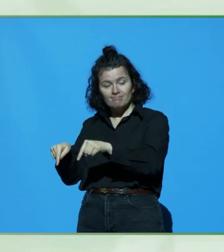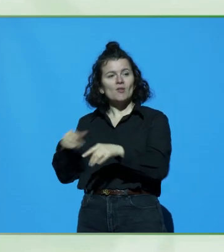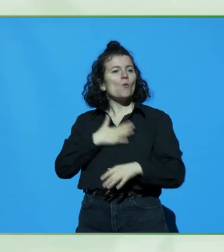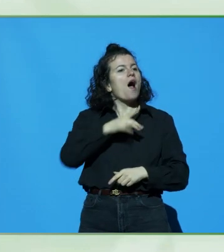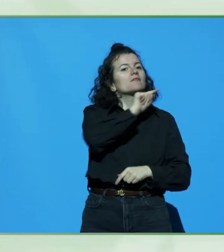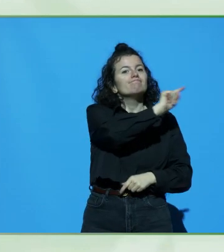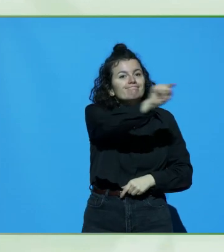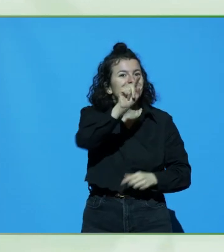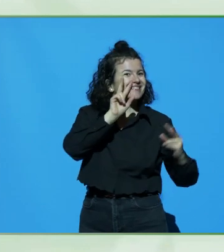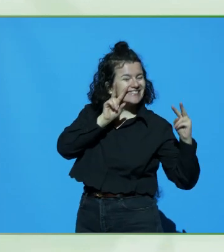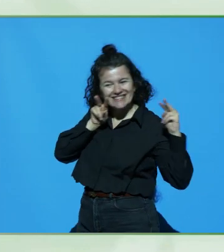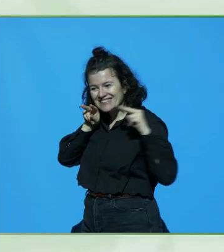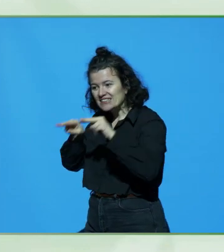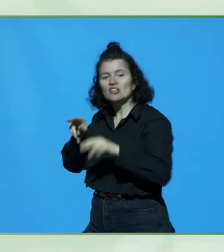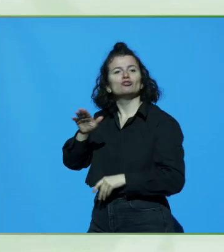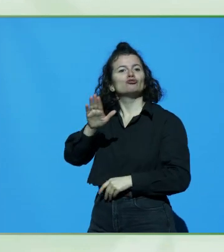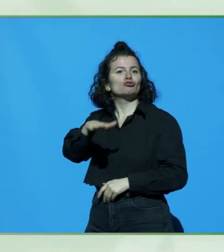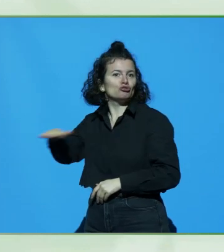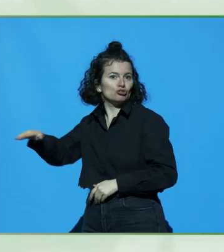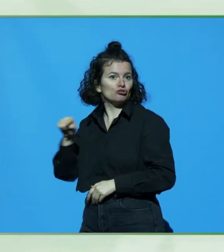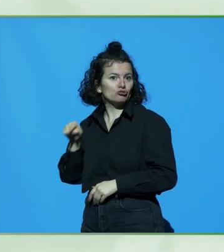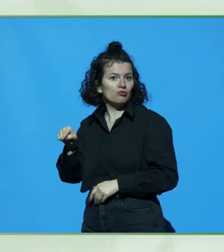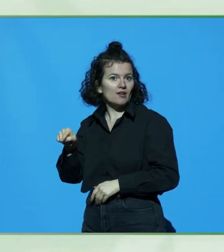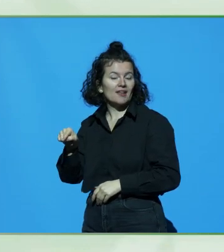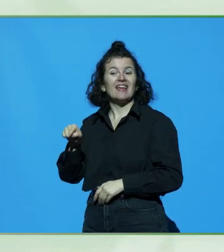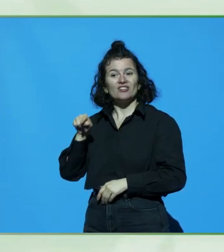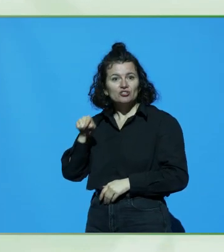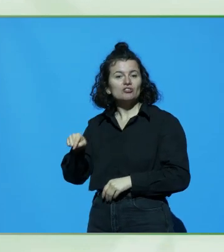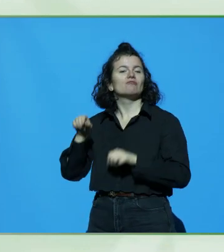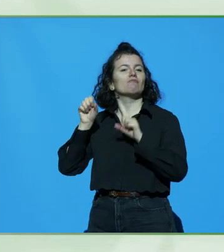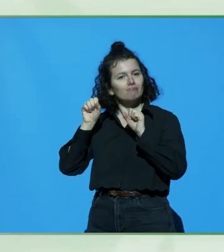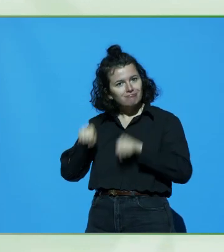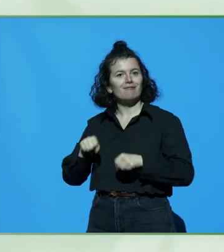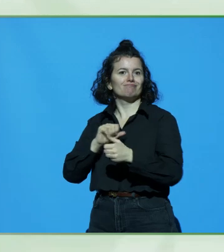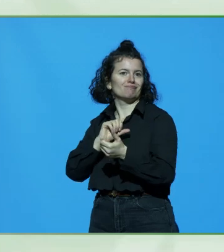an activity that is very unique and quite different.